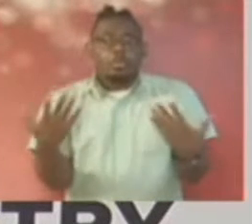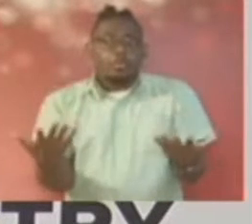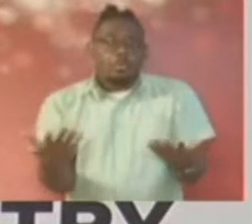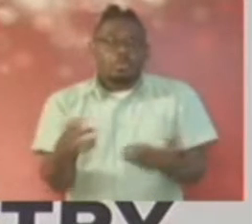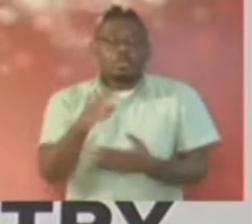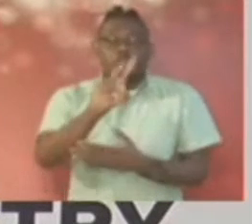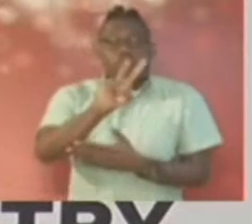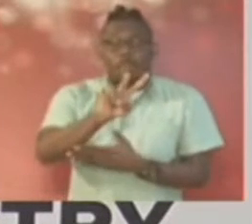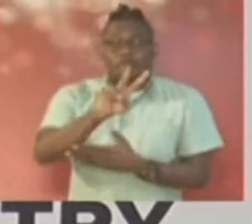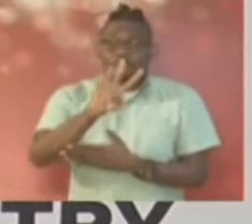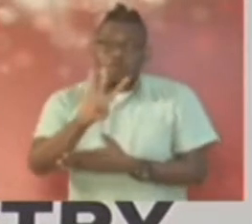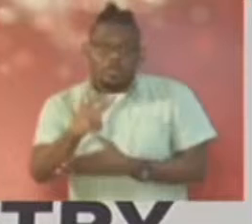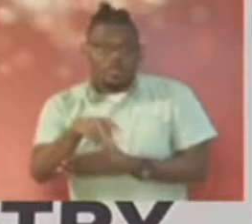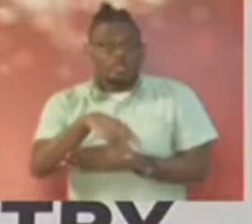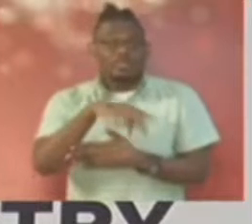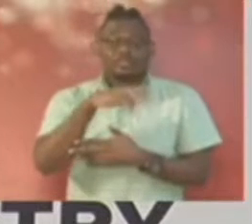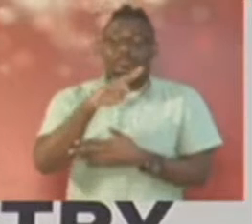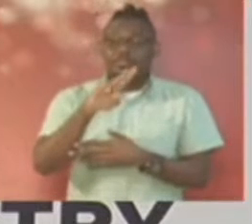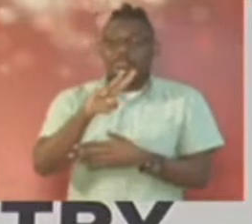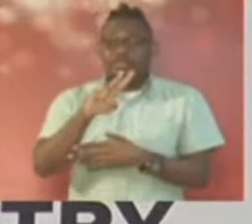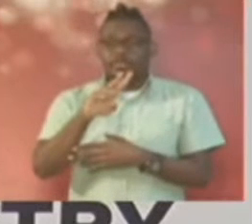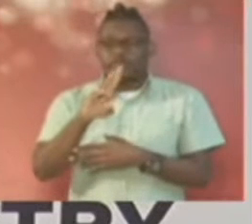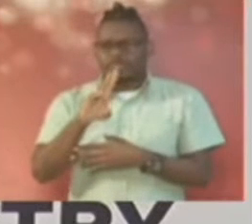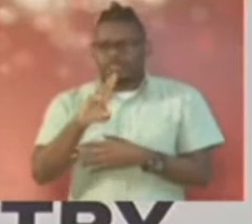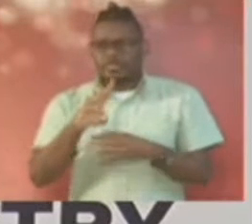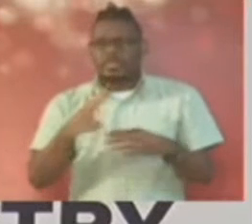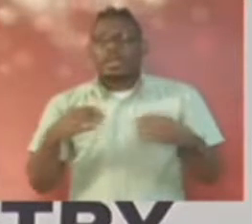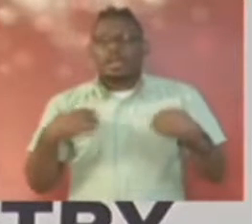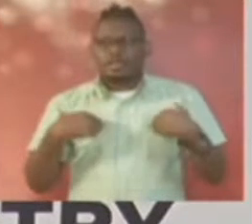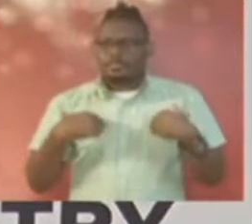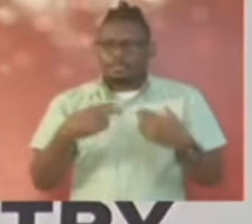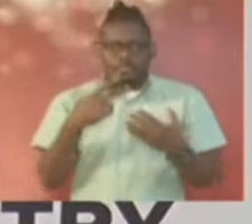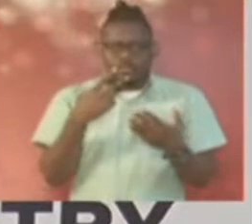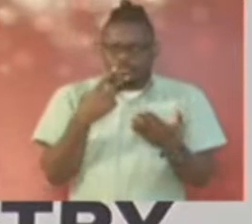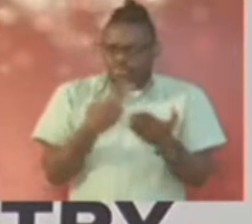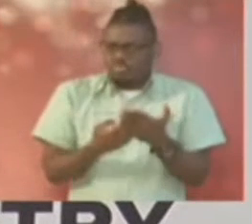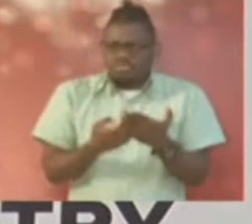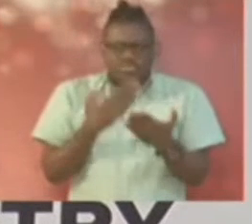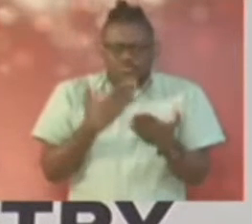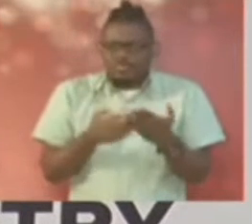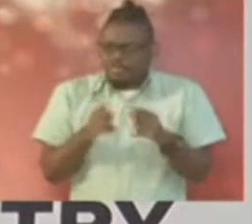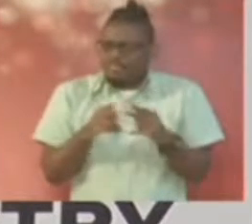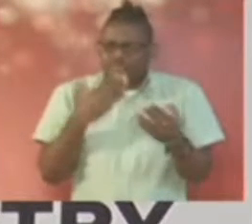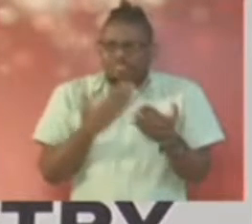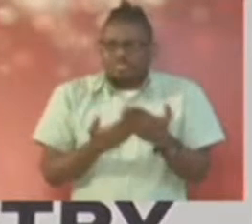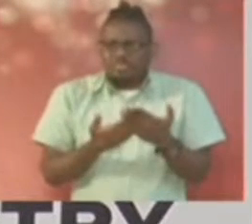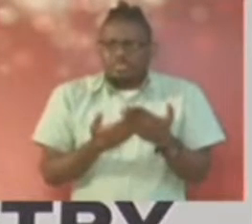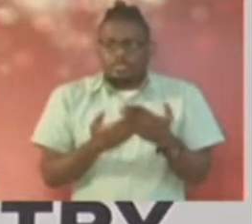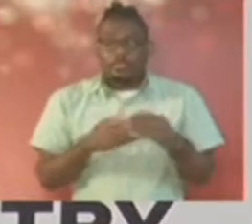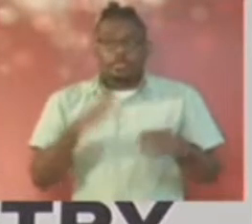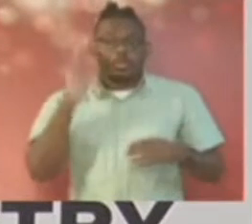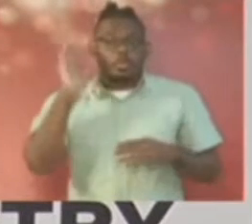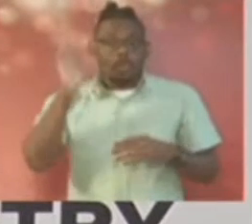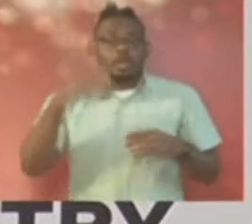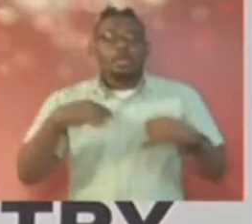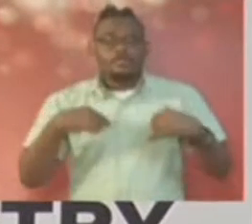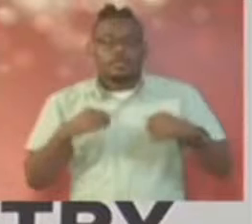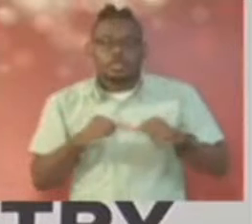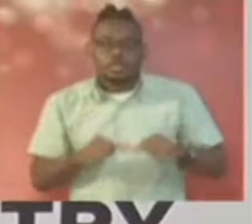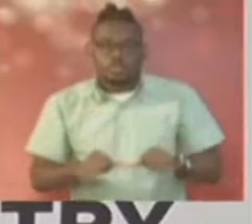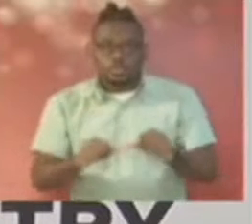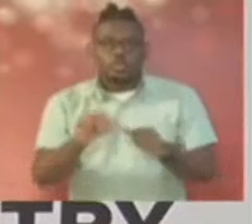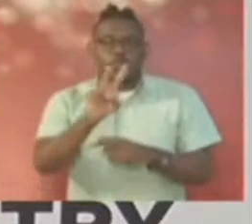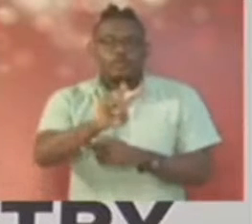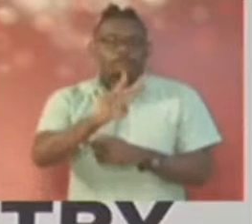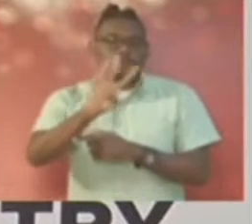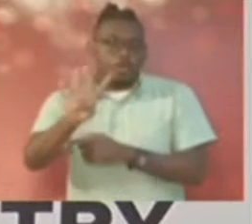good. It is something that CAFA has said in a media release as well, that they will stick to 24 to 48 hours, and we are guaranteeing,